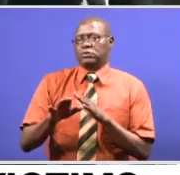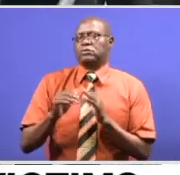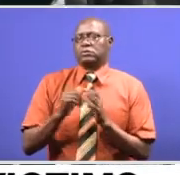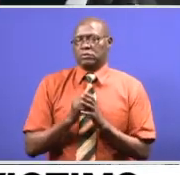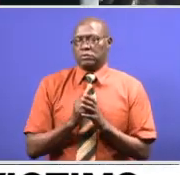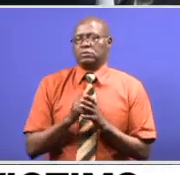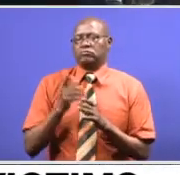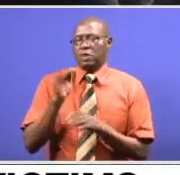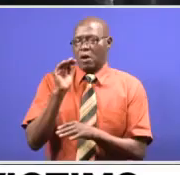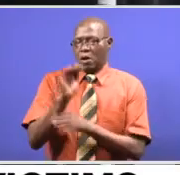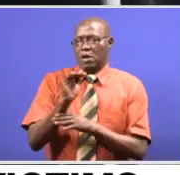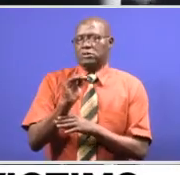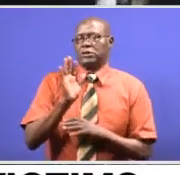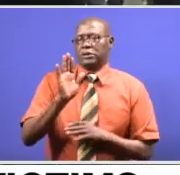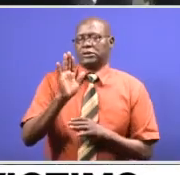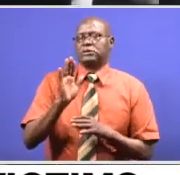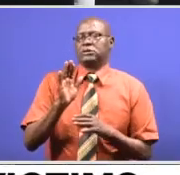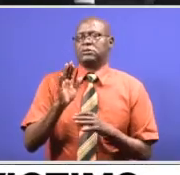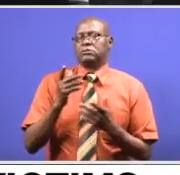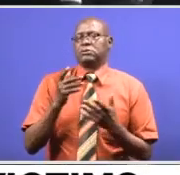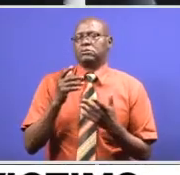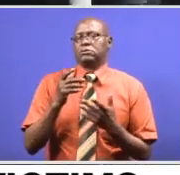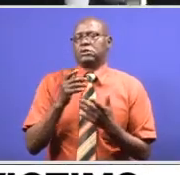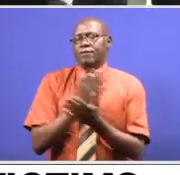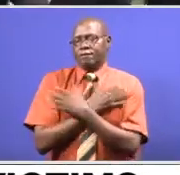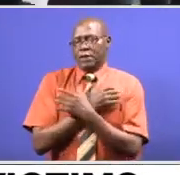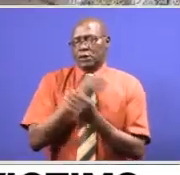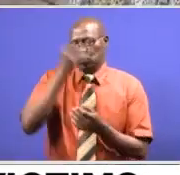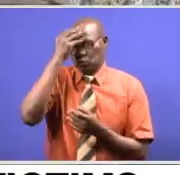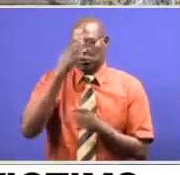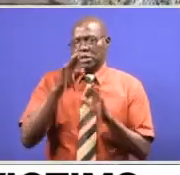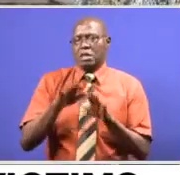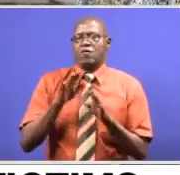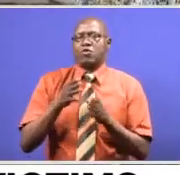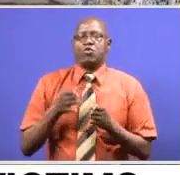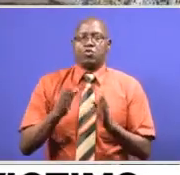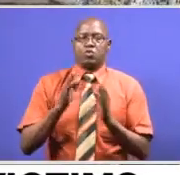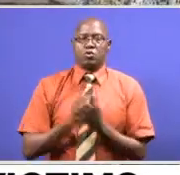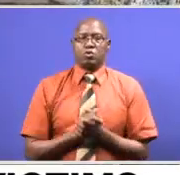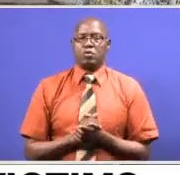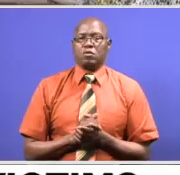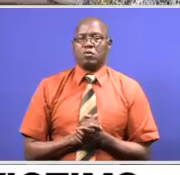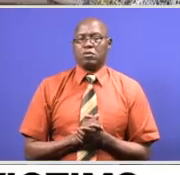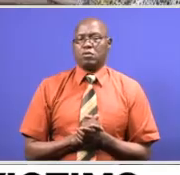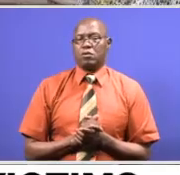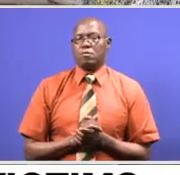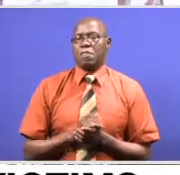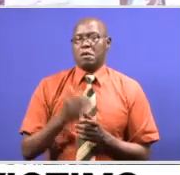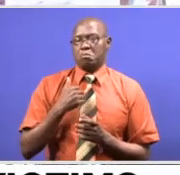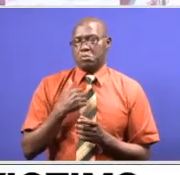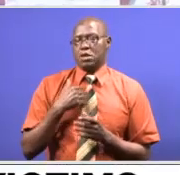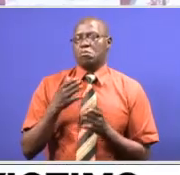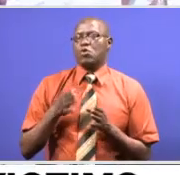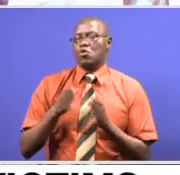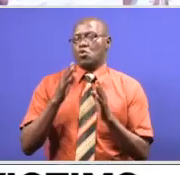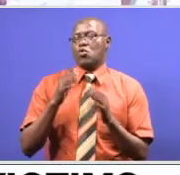also urged his fellow students to always exercise caution while on the road. I'm a victim of road accident. There